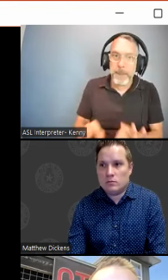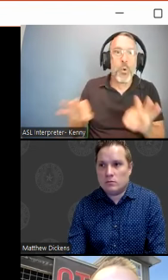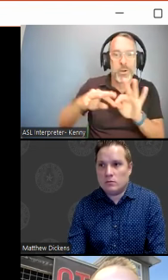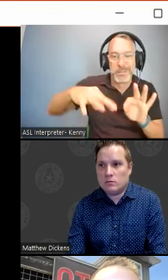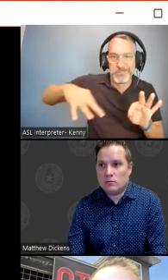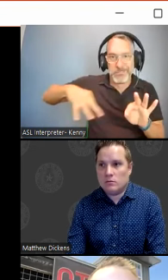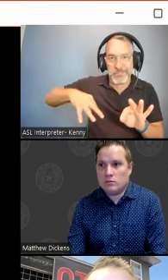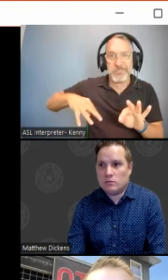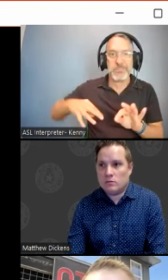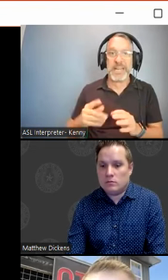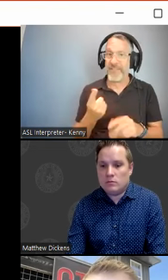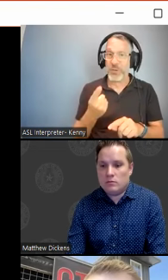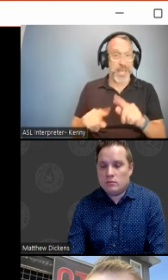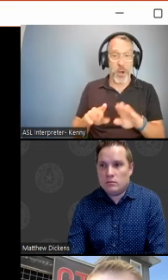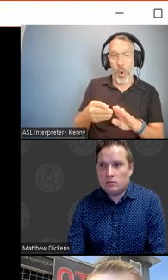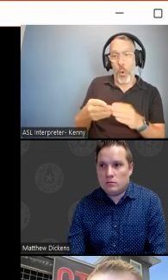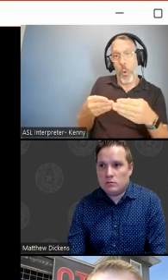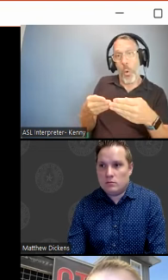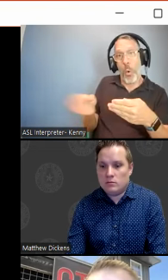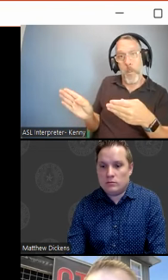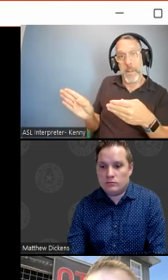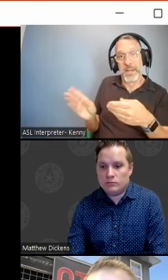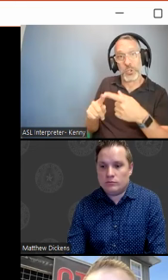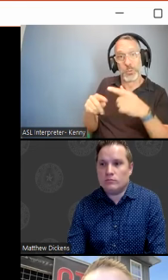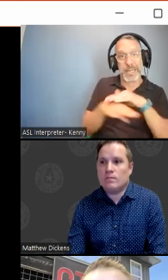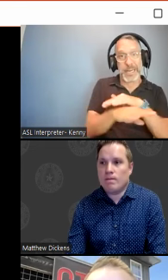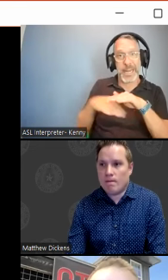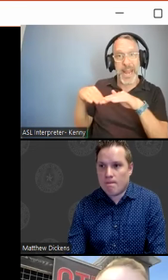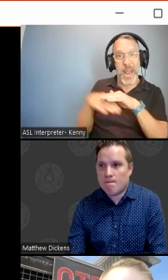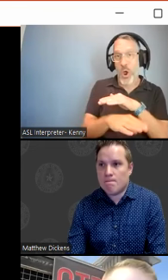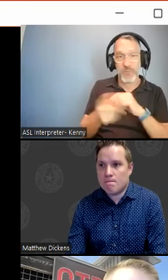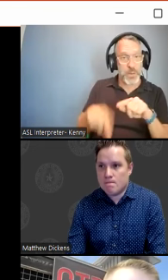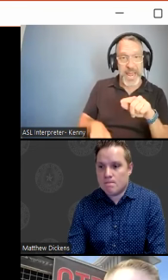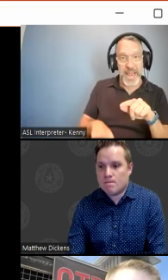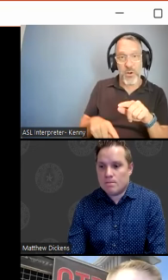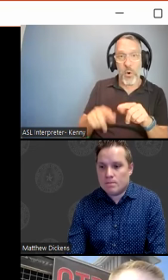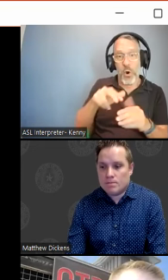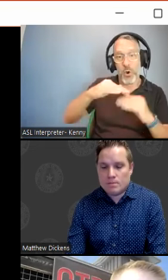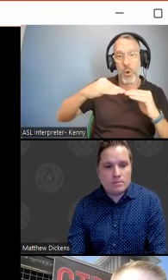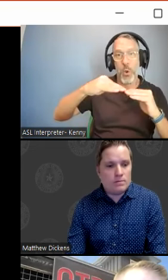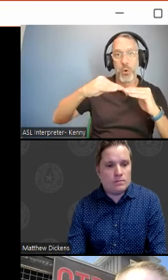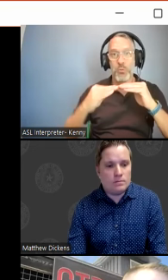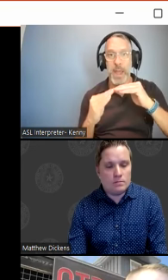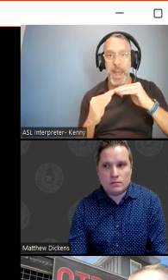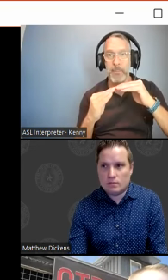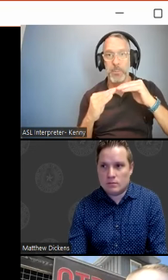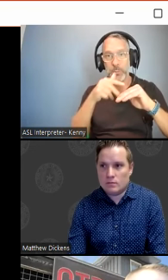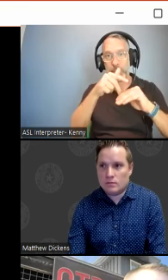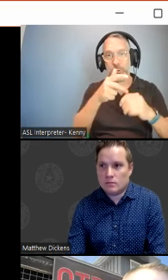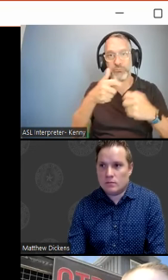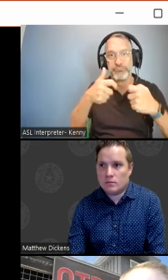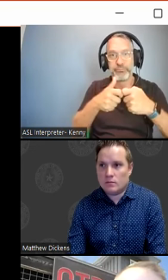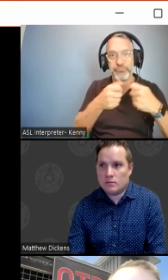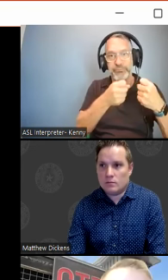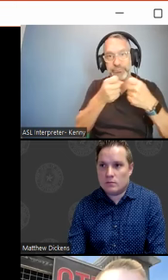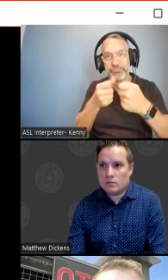And if you cannot open your door all the way to get in and out of your vehicle or lower your ramp to get your power chair up the